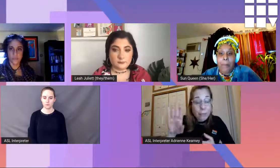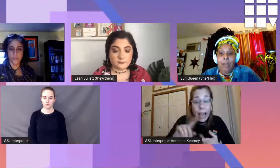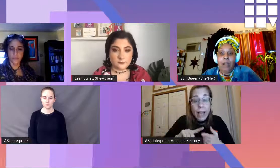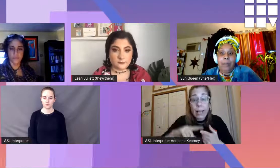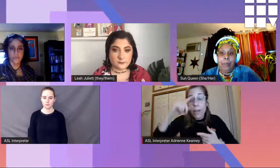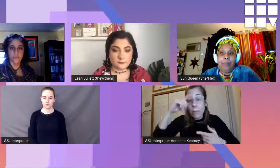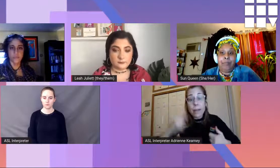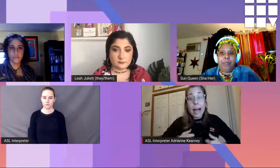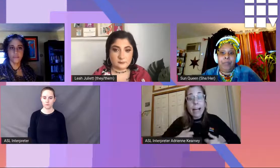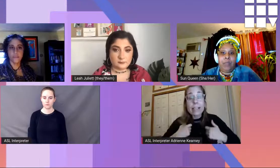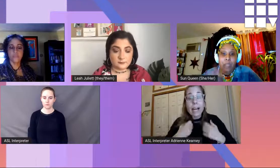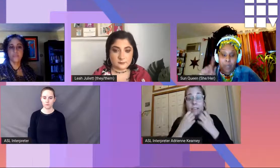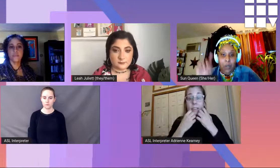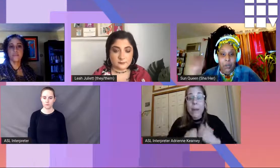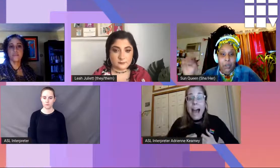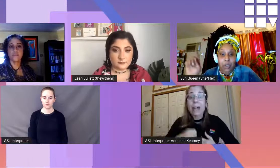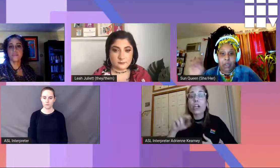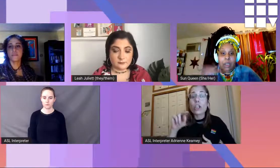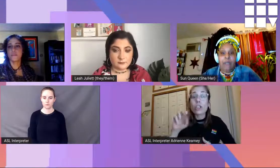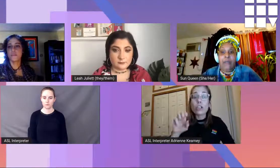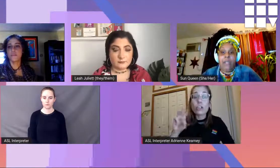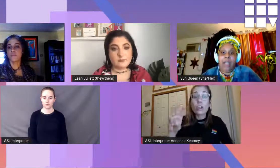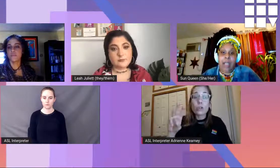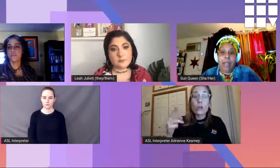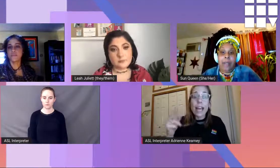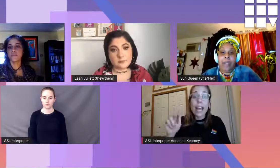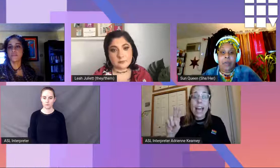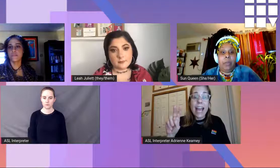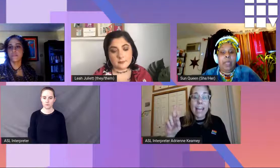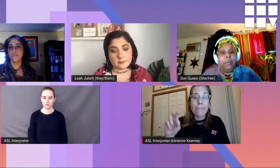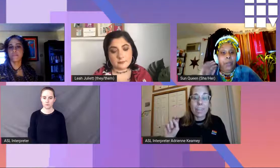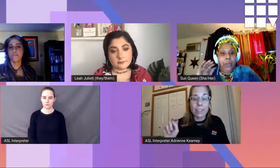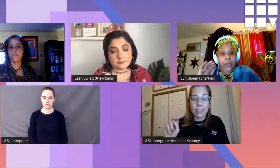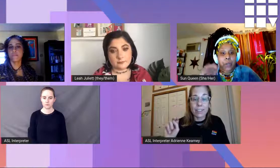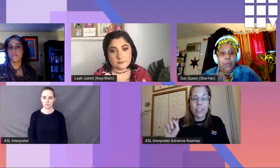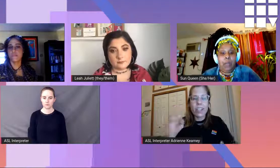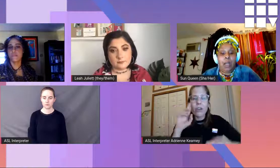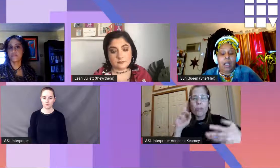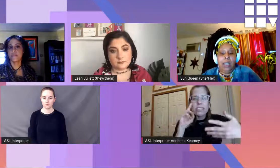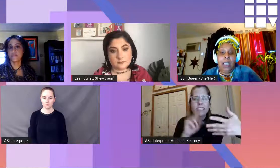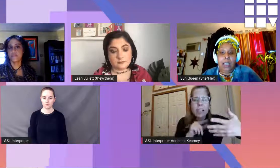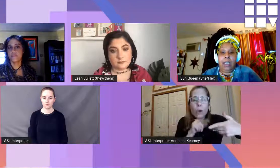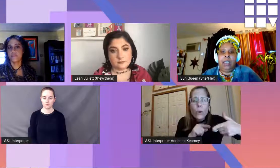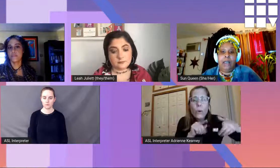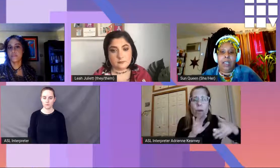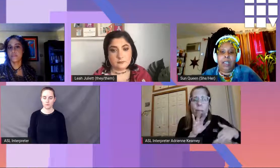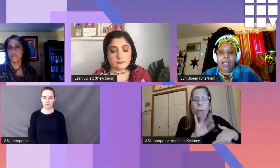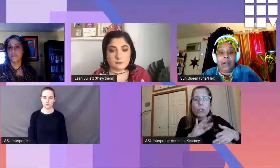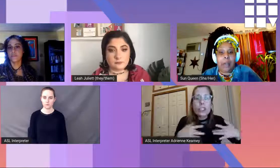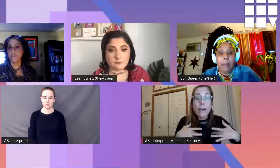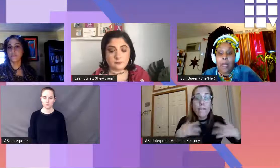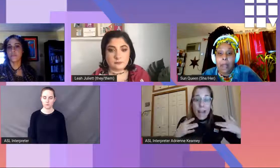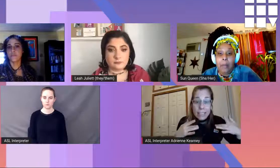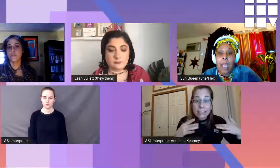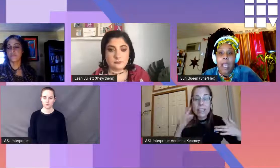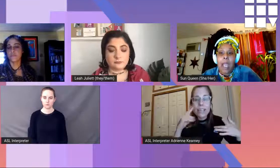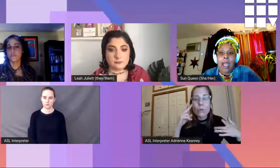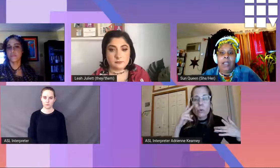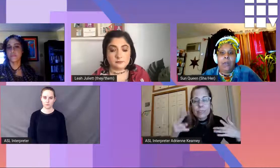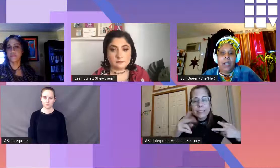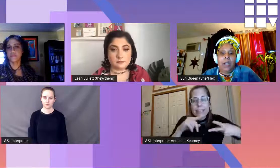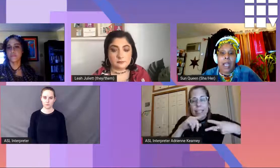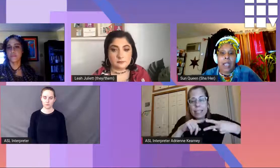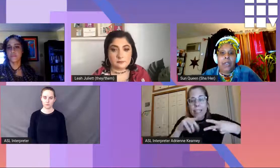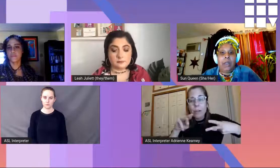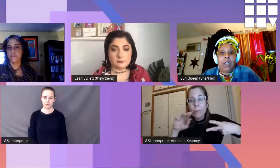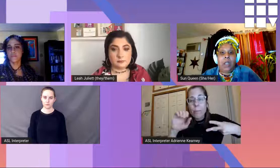Haven. Just go to the events tab and you'll be able to see these events that are coming up,